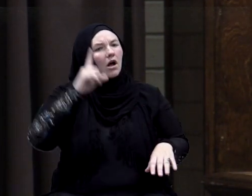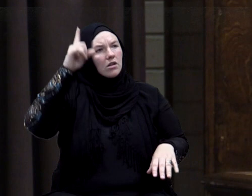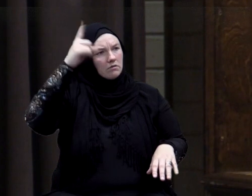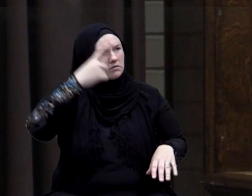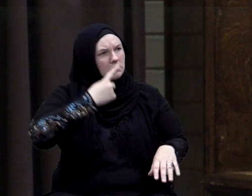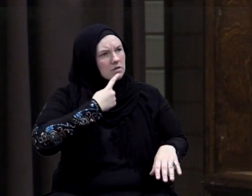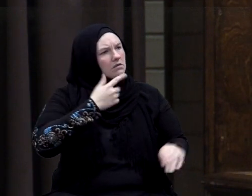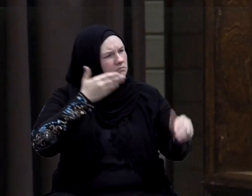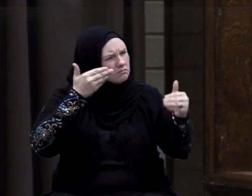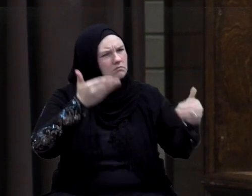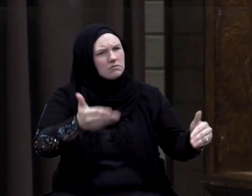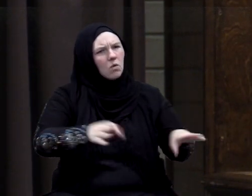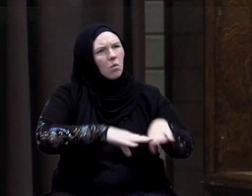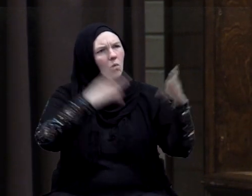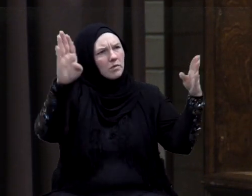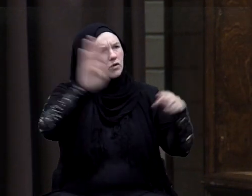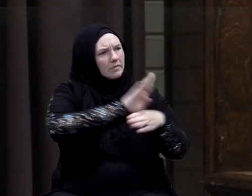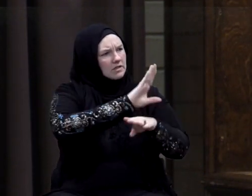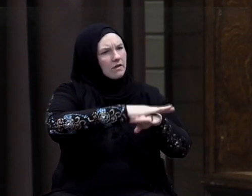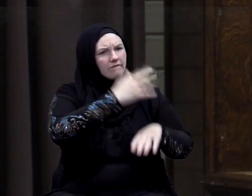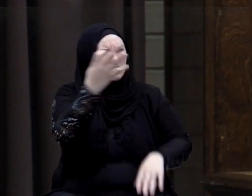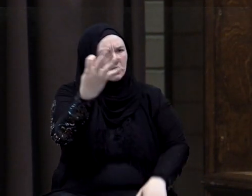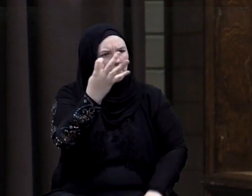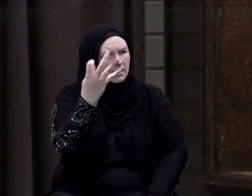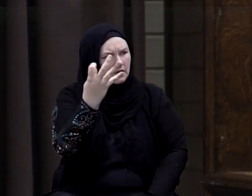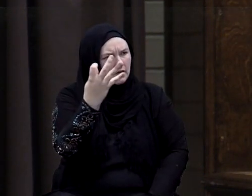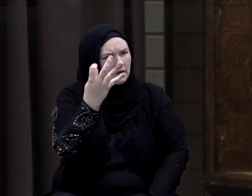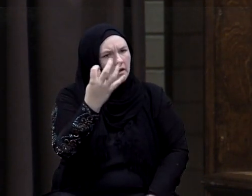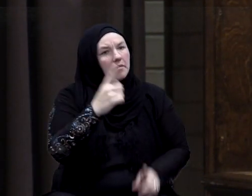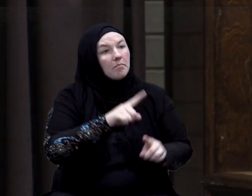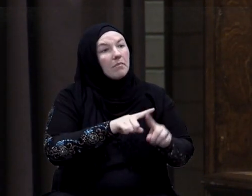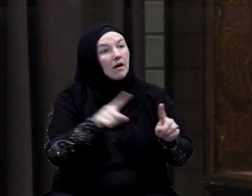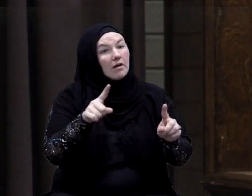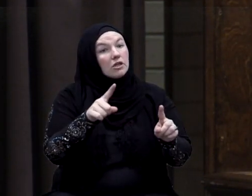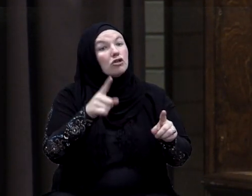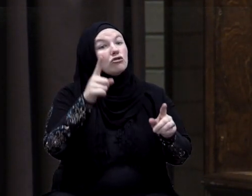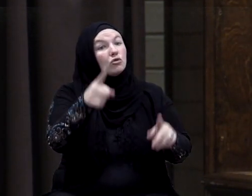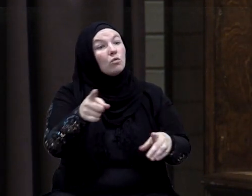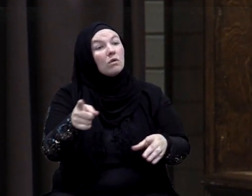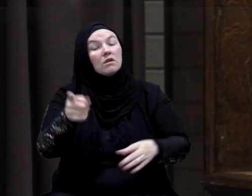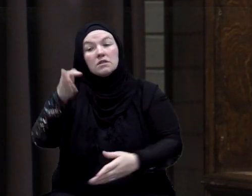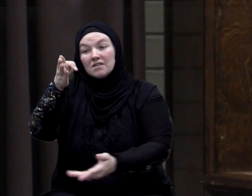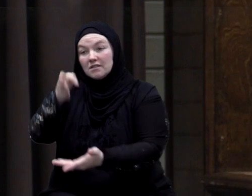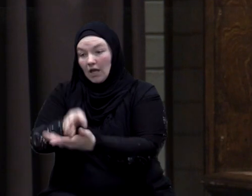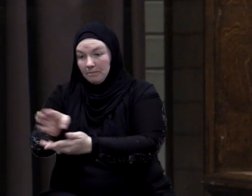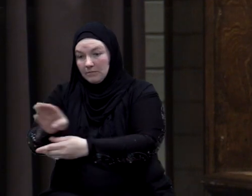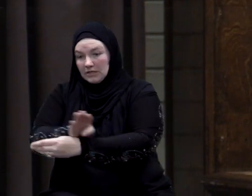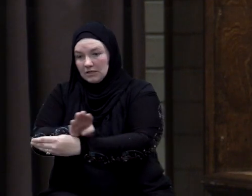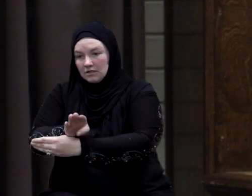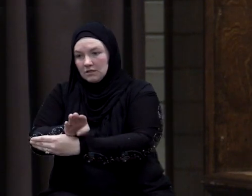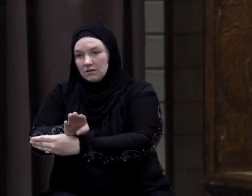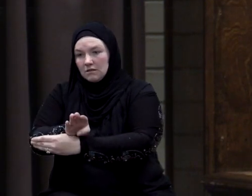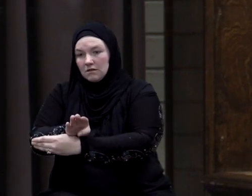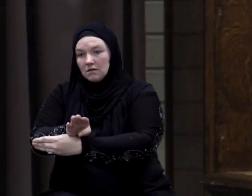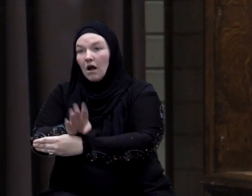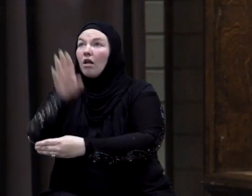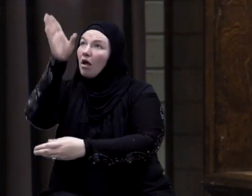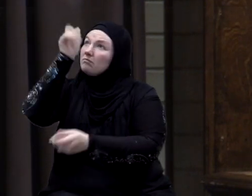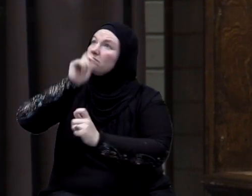a sign of our love, is that we come. We come to respond to his